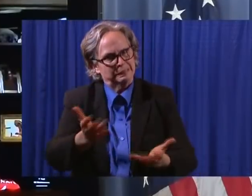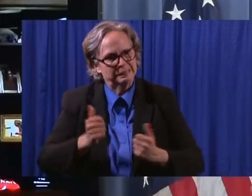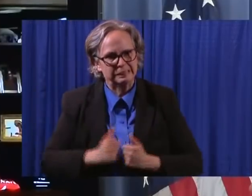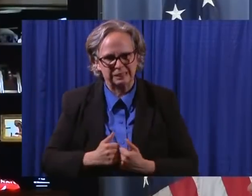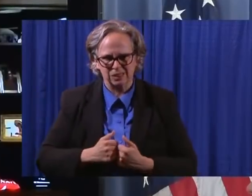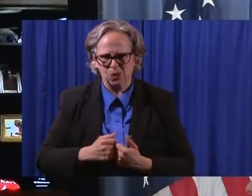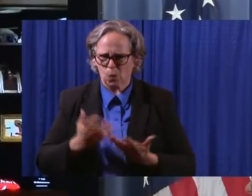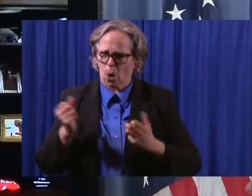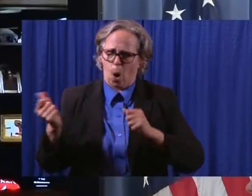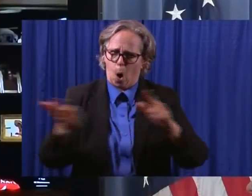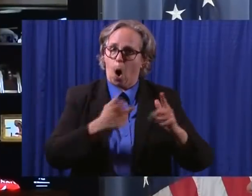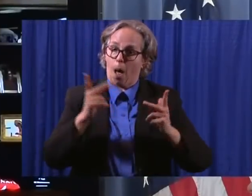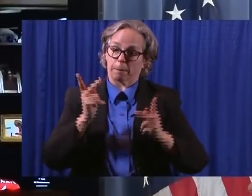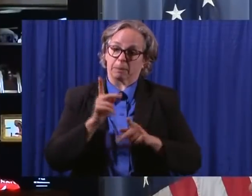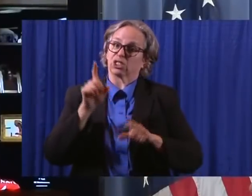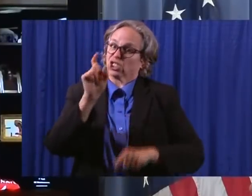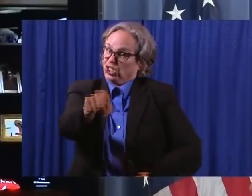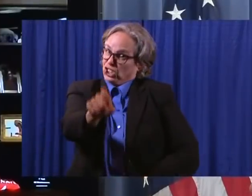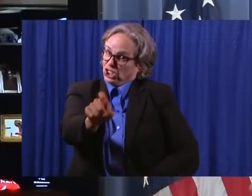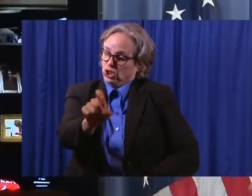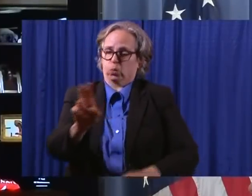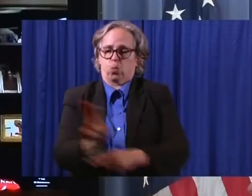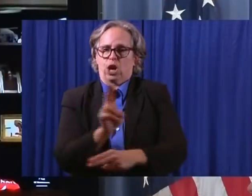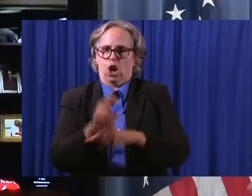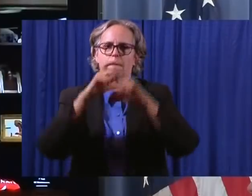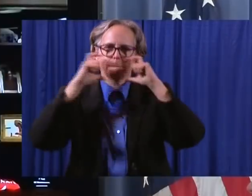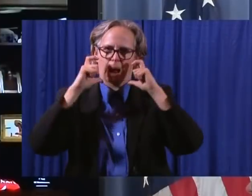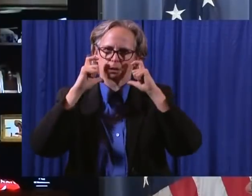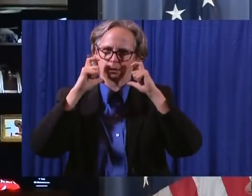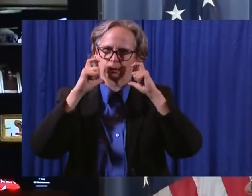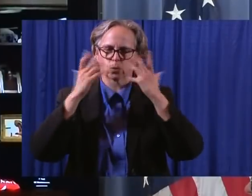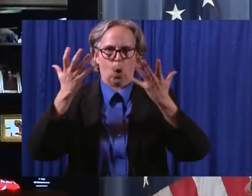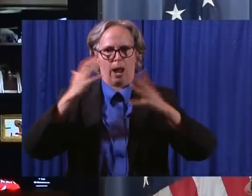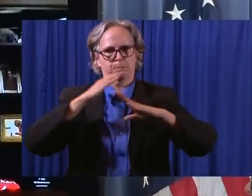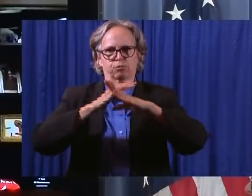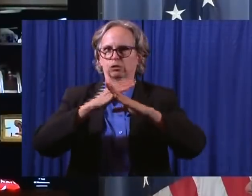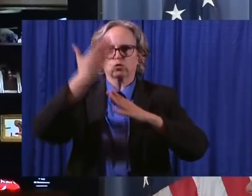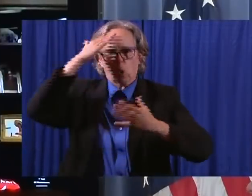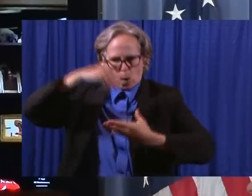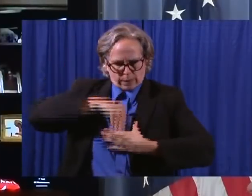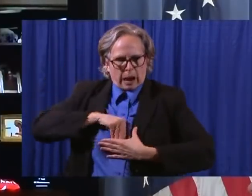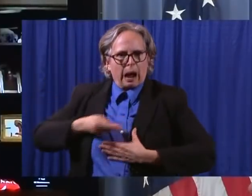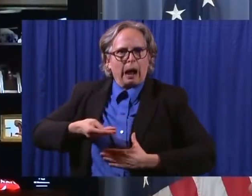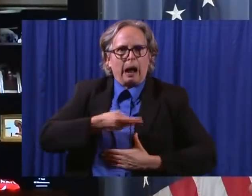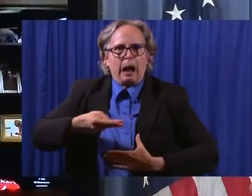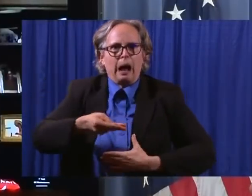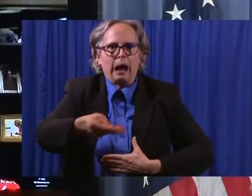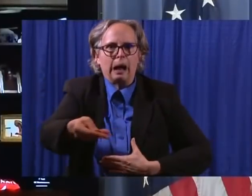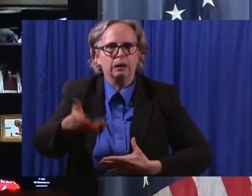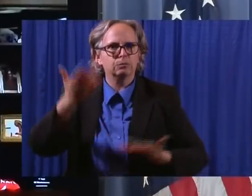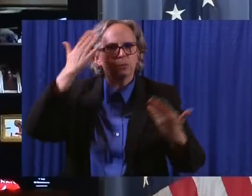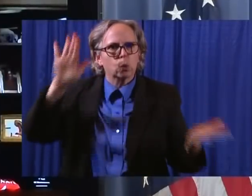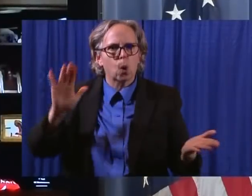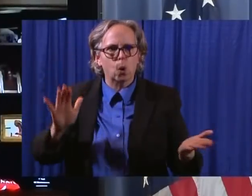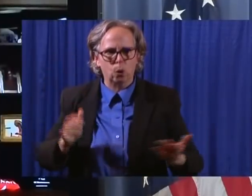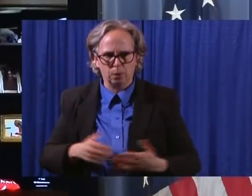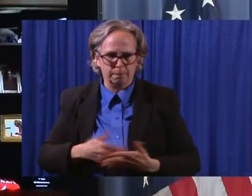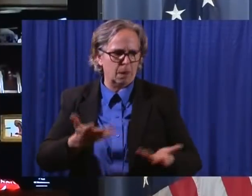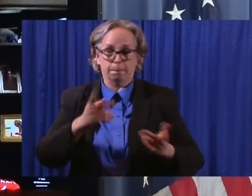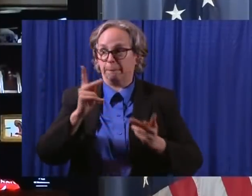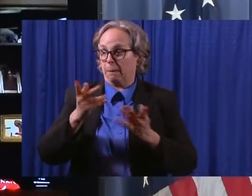have an inadvertent or unknowing spread of this virus to more susceptible individuals and individuals who may have complications from